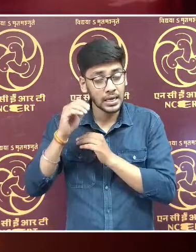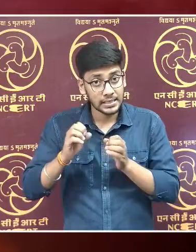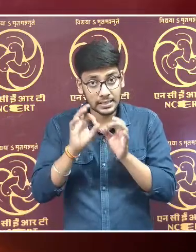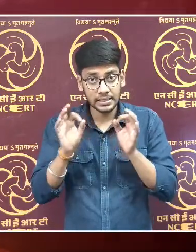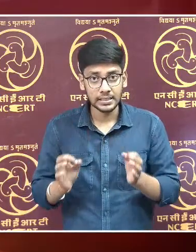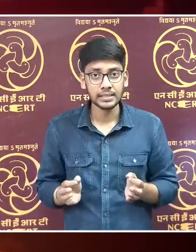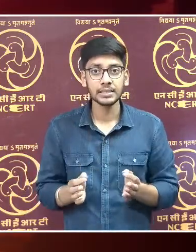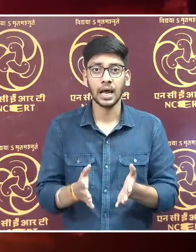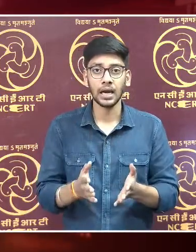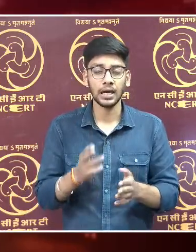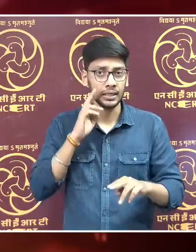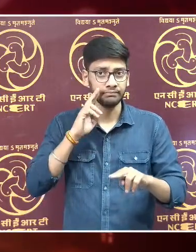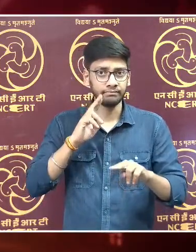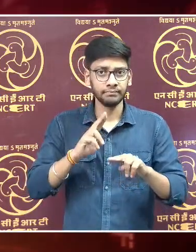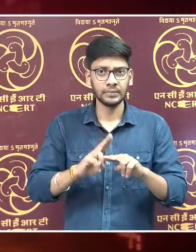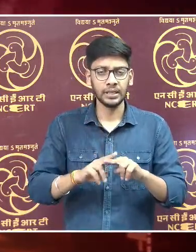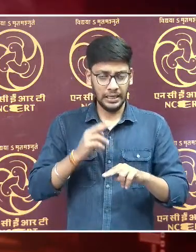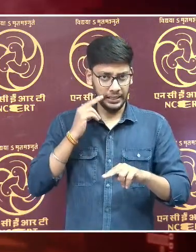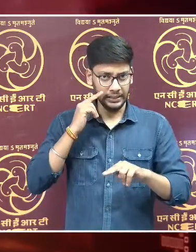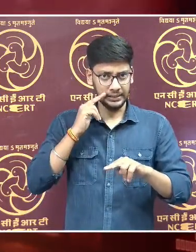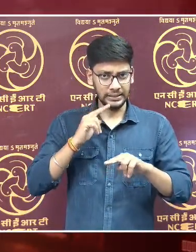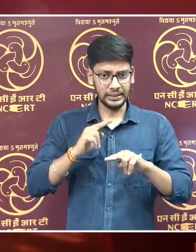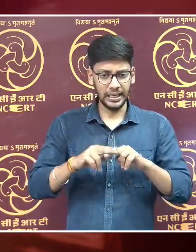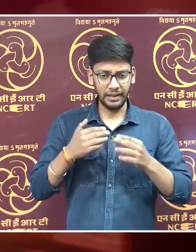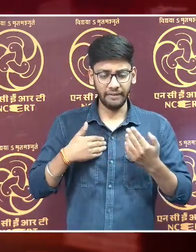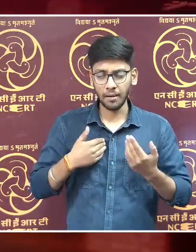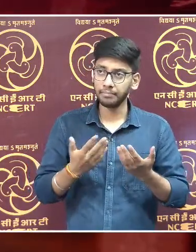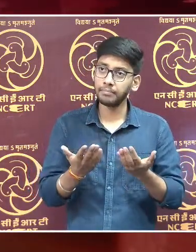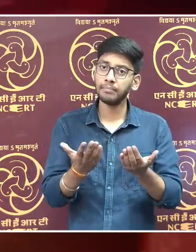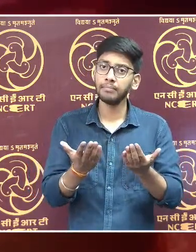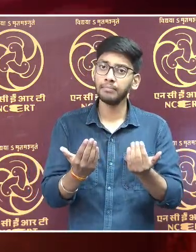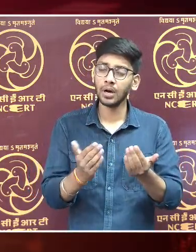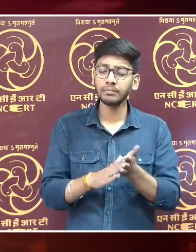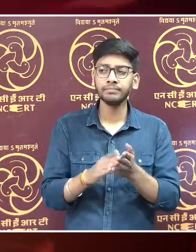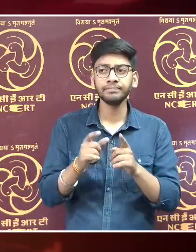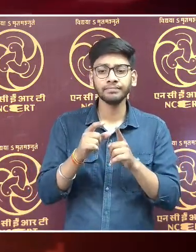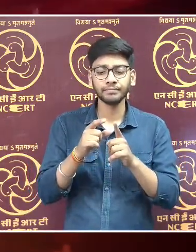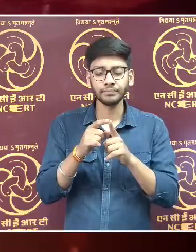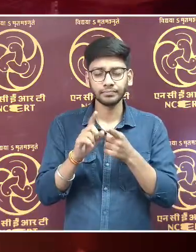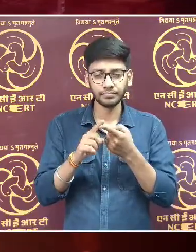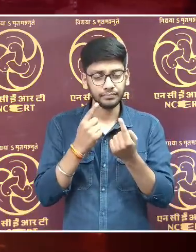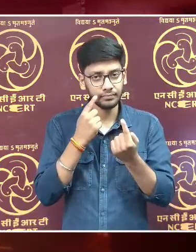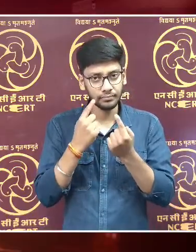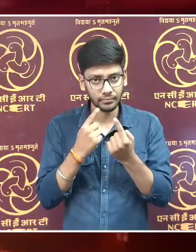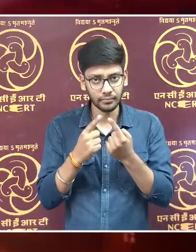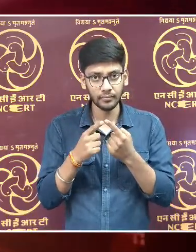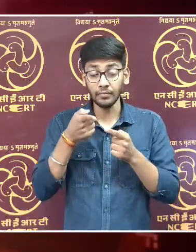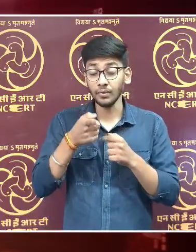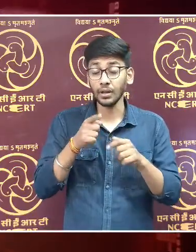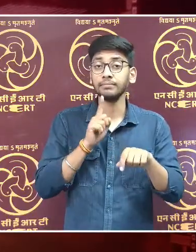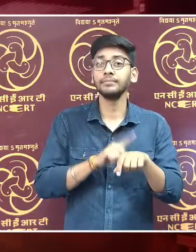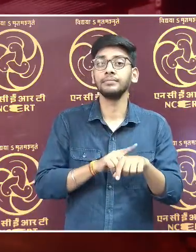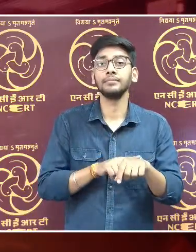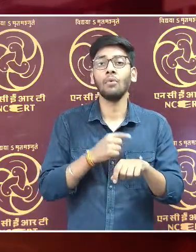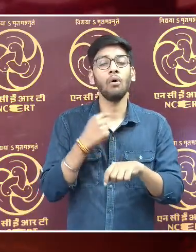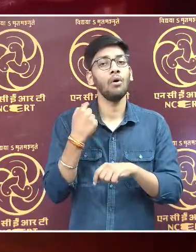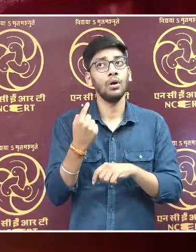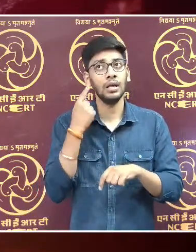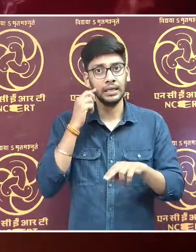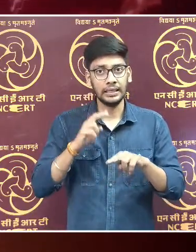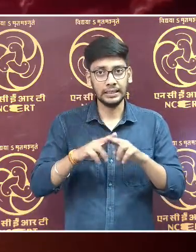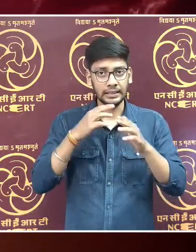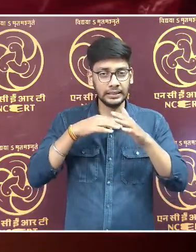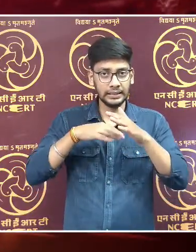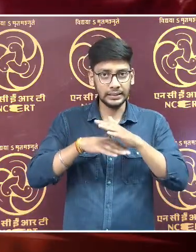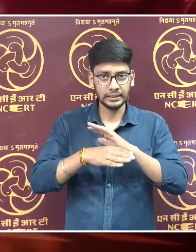crucial. So if we are able to detect, we'll be able to only detect it at those time. And then in case if the child